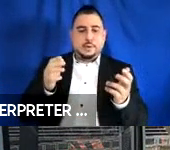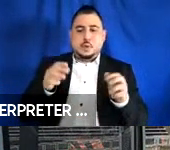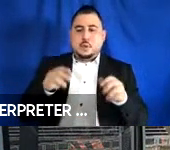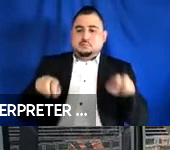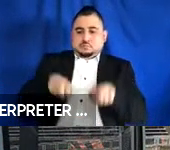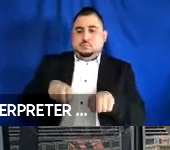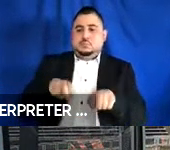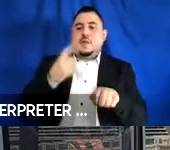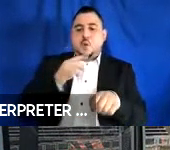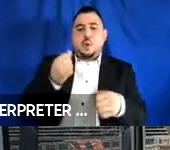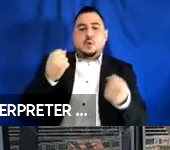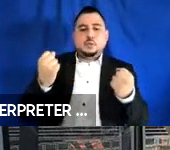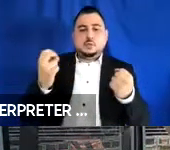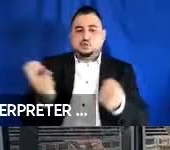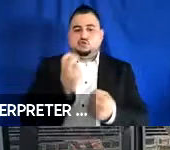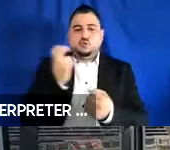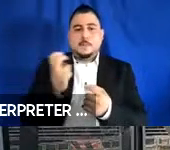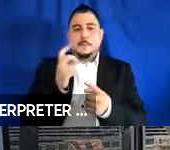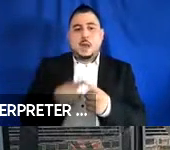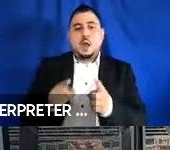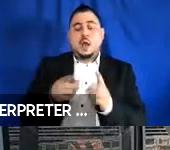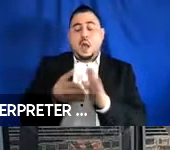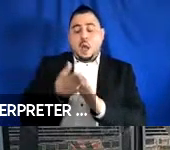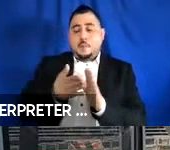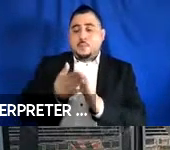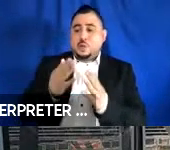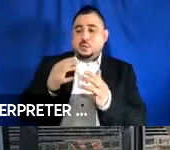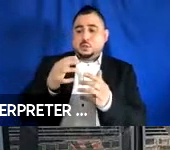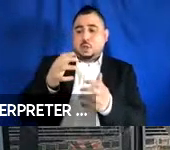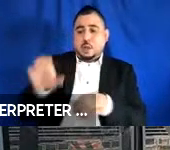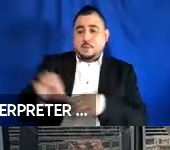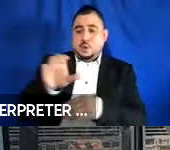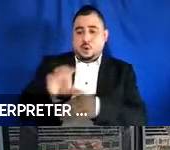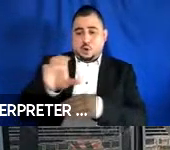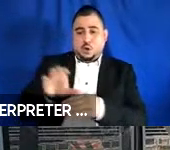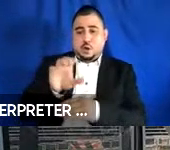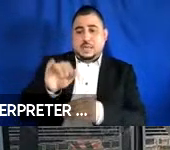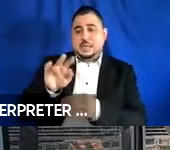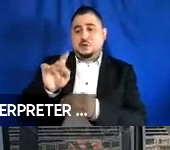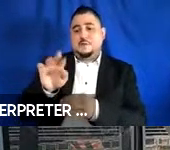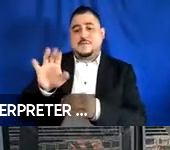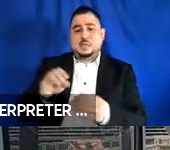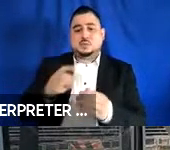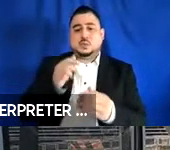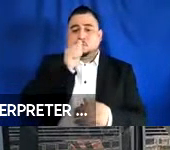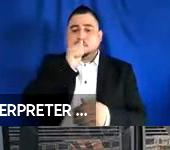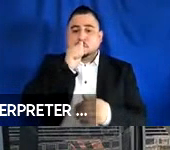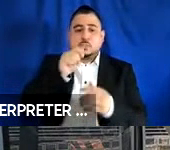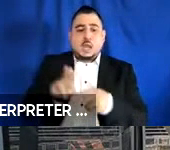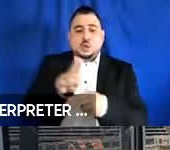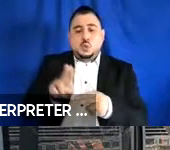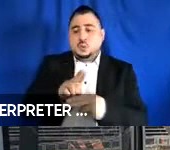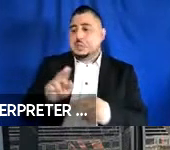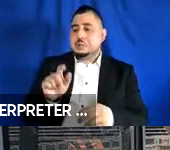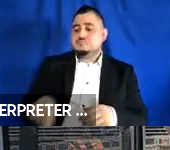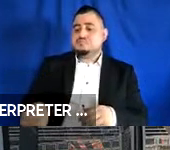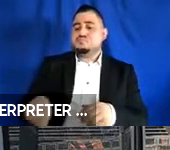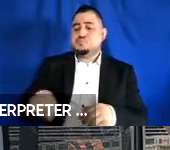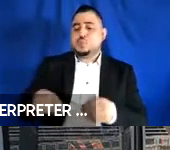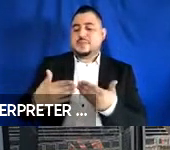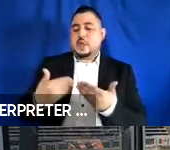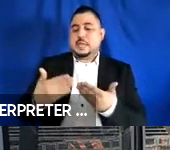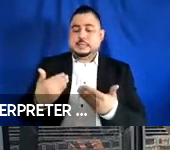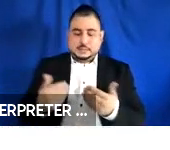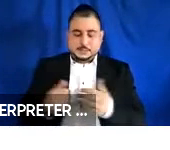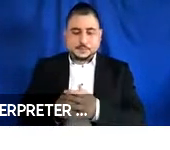trip. And I should note that the operational interface was very discreet and the vehicle was navigated by using a small joystick.